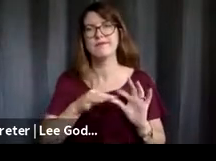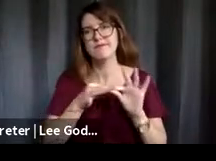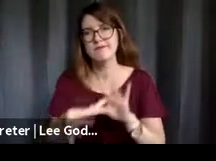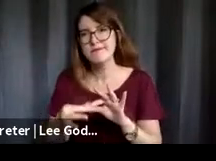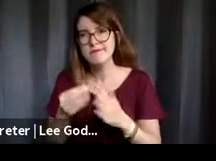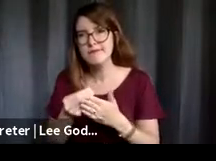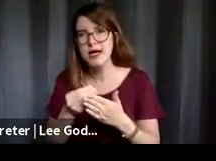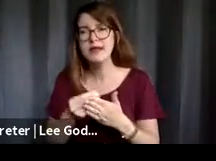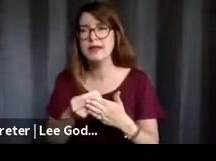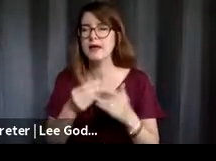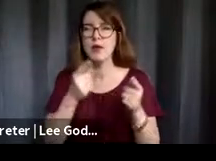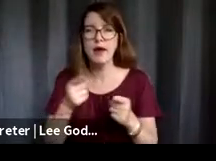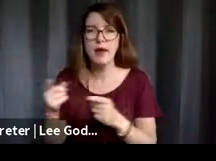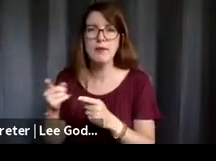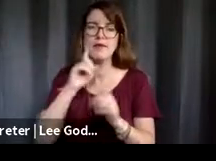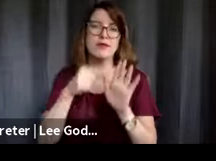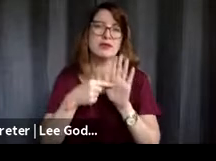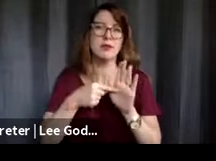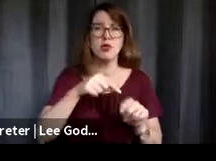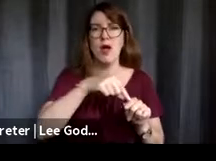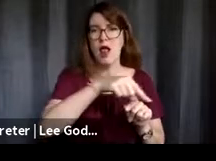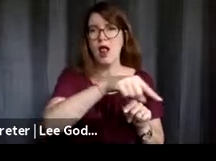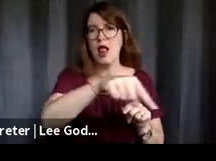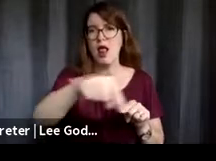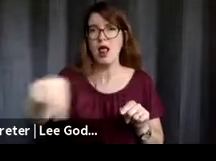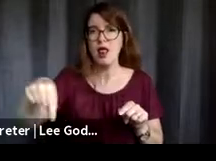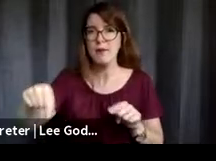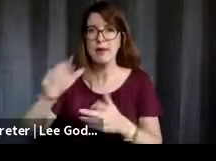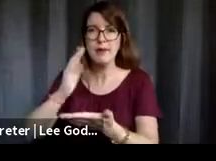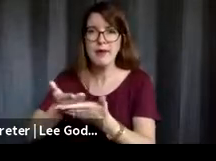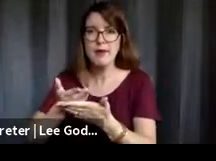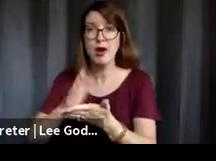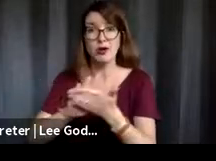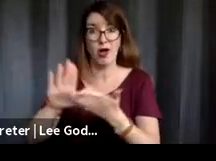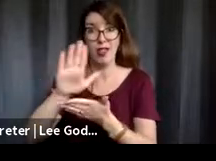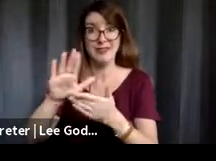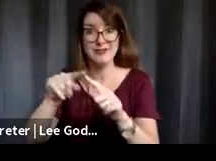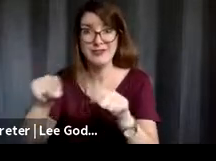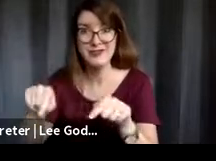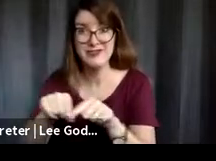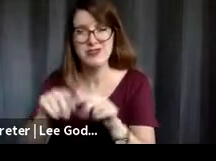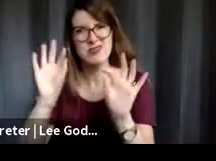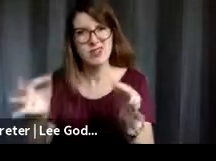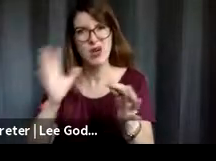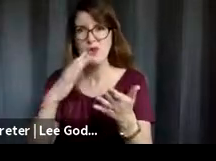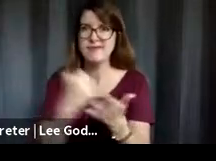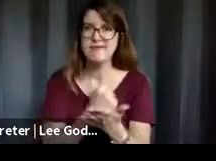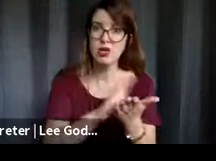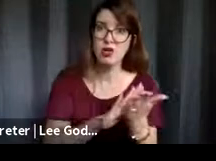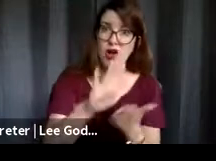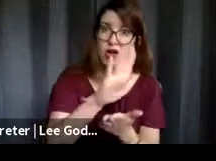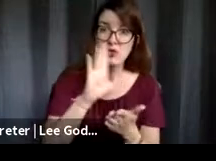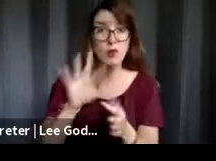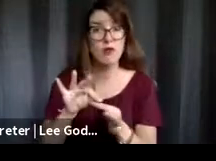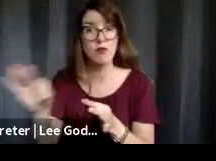money and kind of what happens. Like, you go around and maybe you'll land on college, and you can decide if you're going to go to college. It'll delay